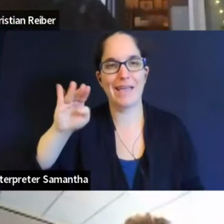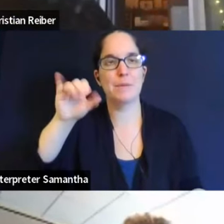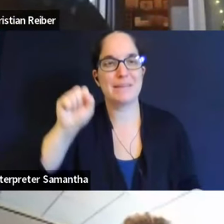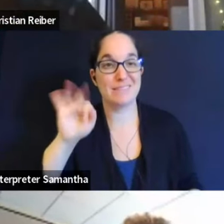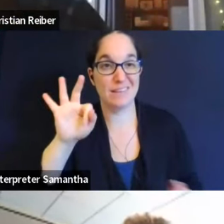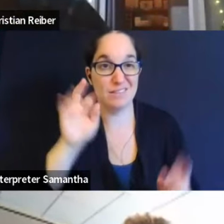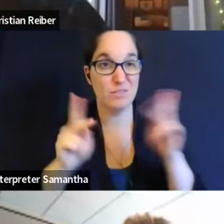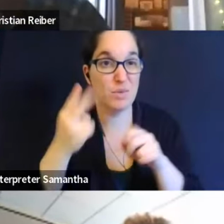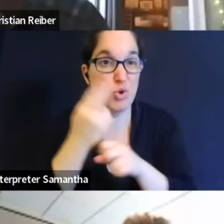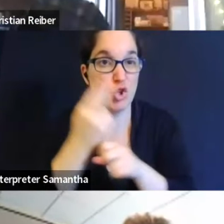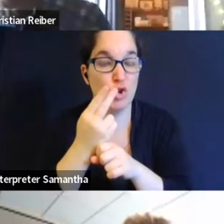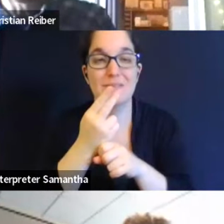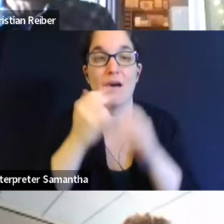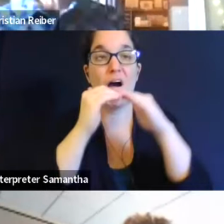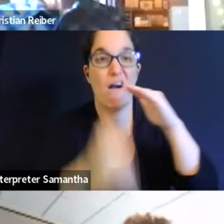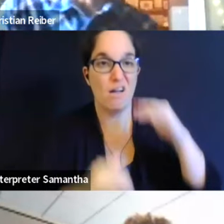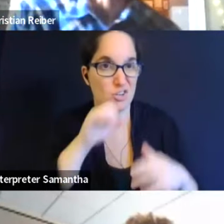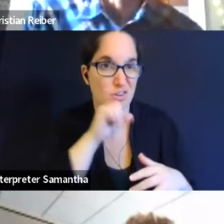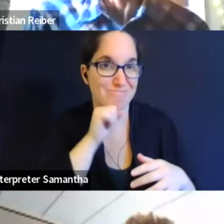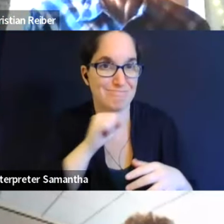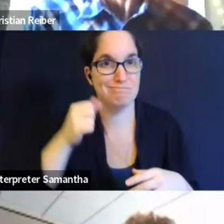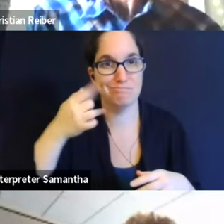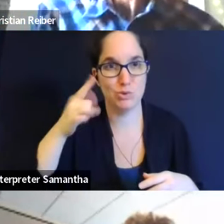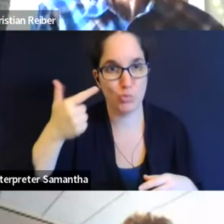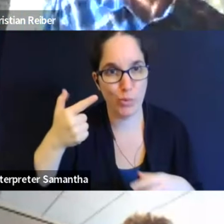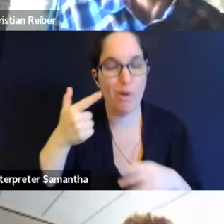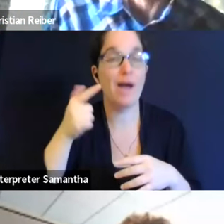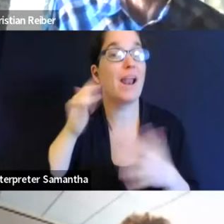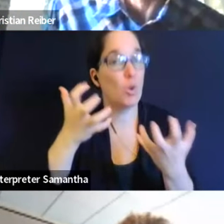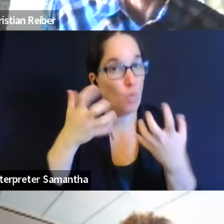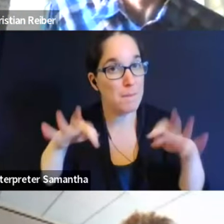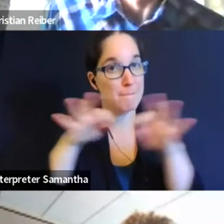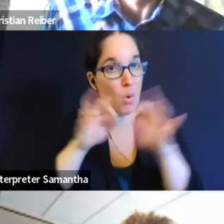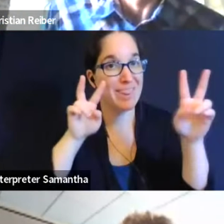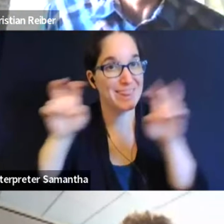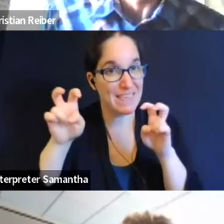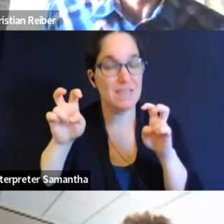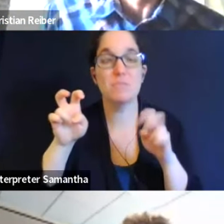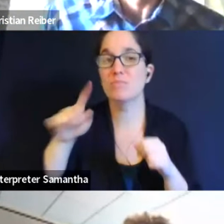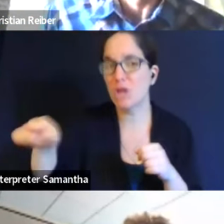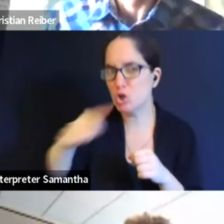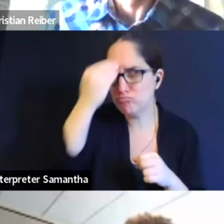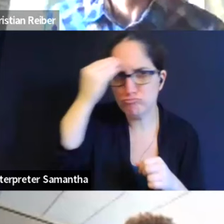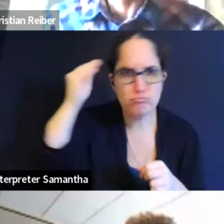really 3 important themes that we really want you to hear and information that we want you to have.